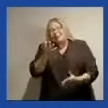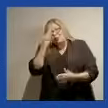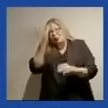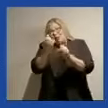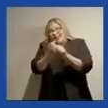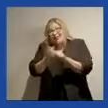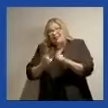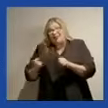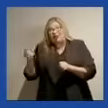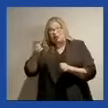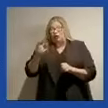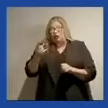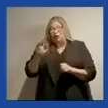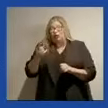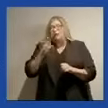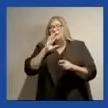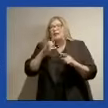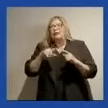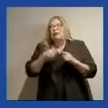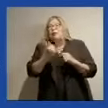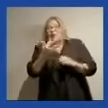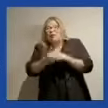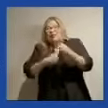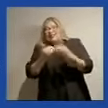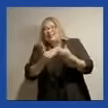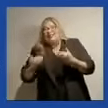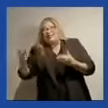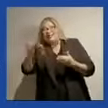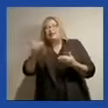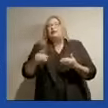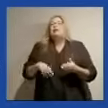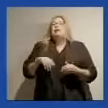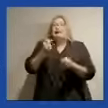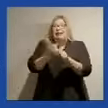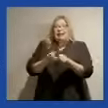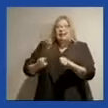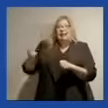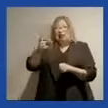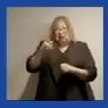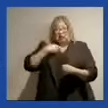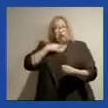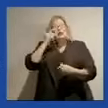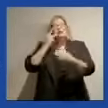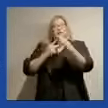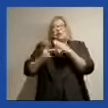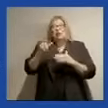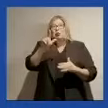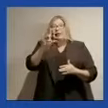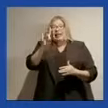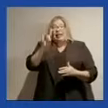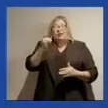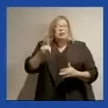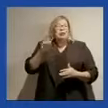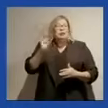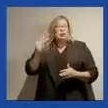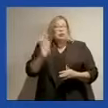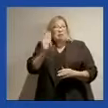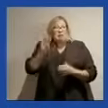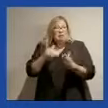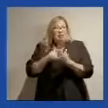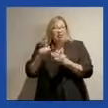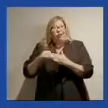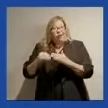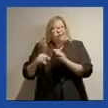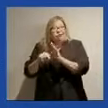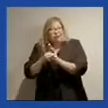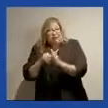about a multi-year strategy, we project a $28 billion shortfall. It's, I think,